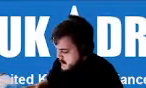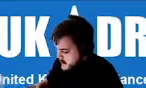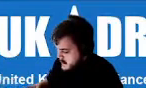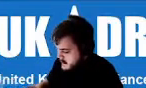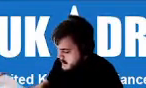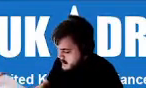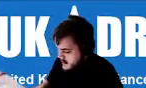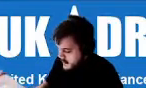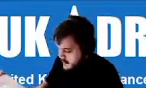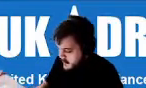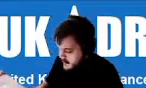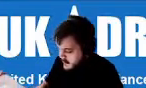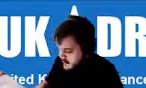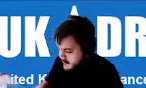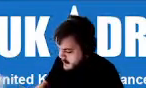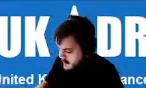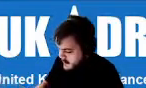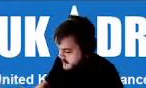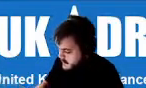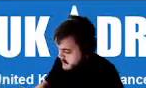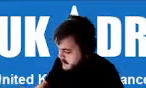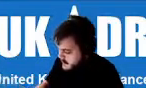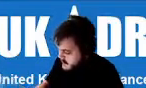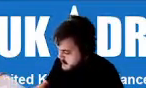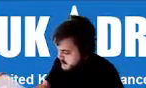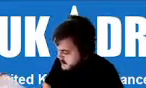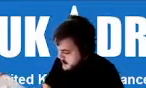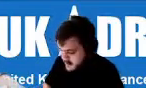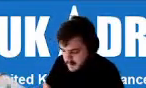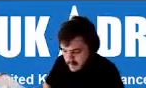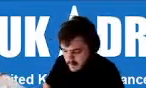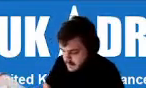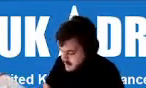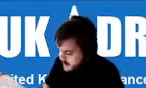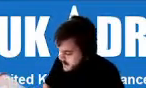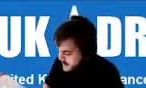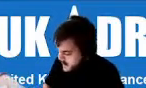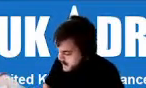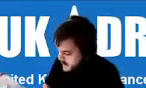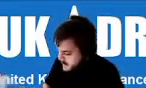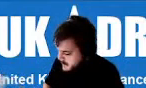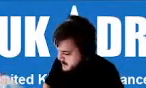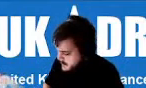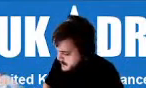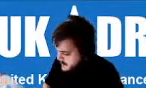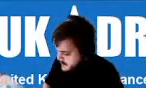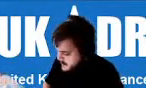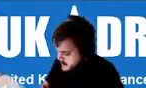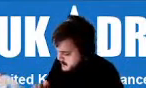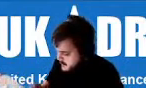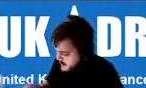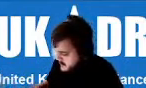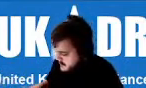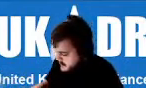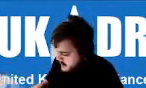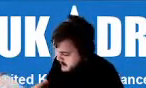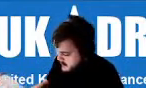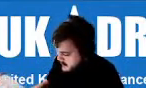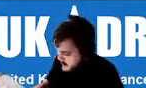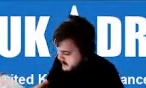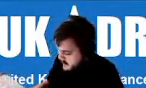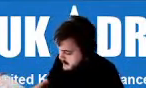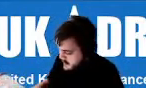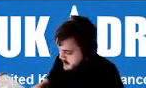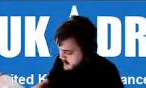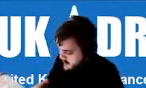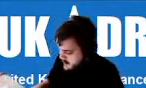we spend our money. Resources are always going to be scarce. Therefore, we need to concentrate our efforts